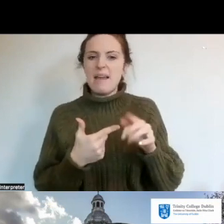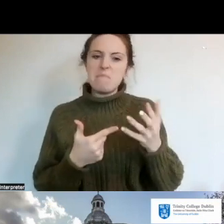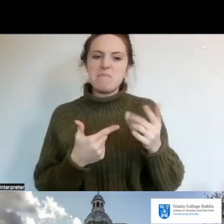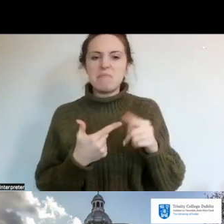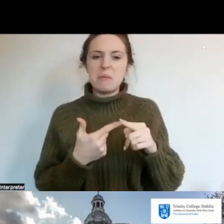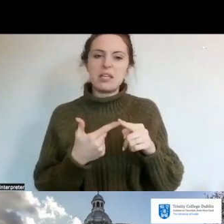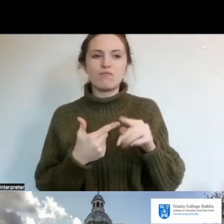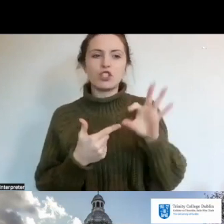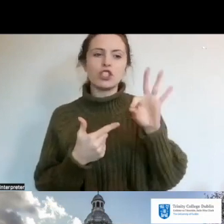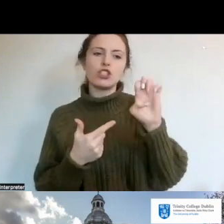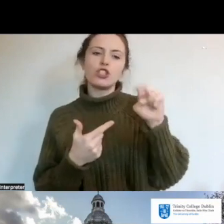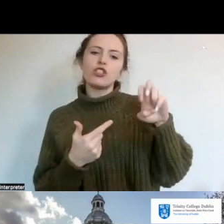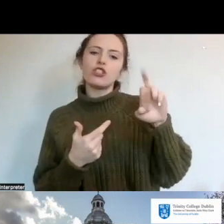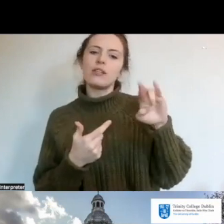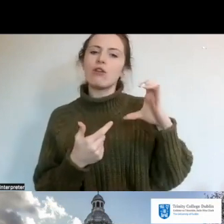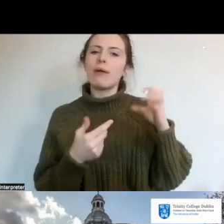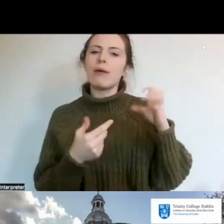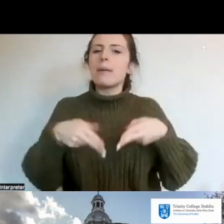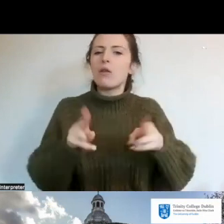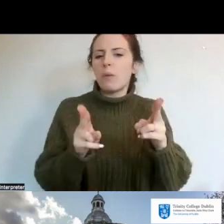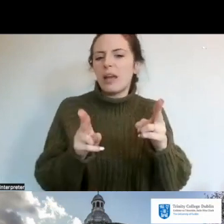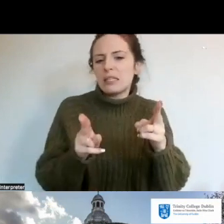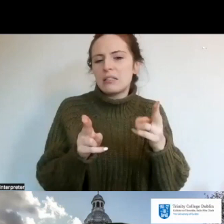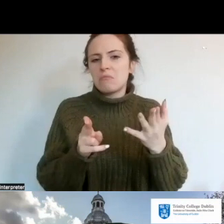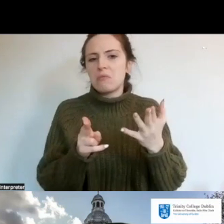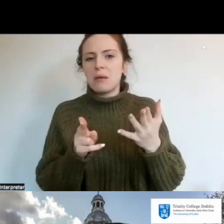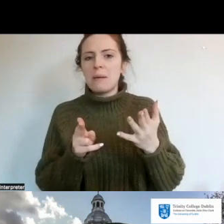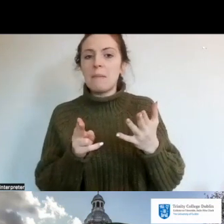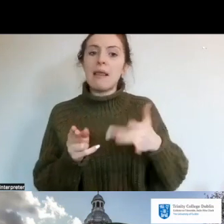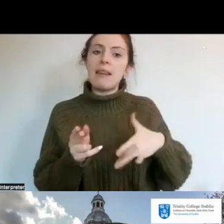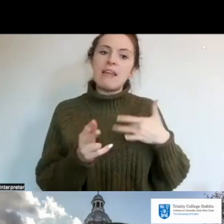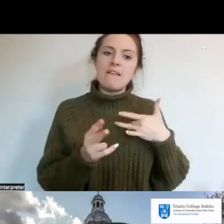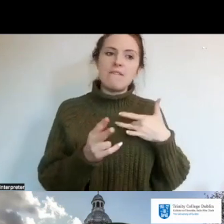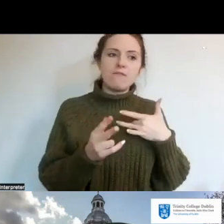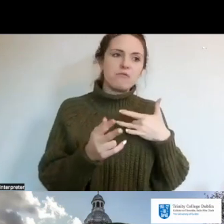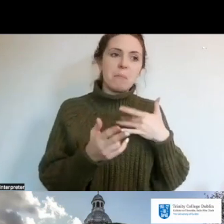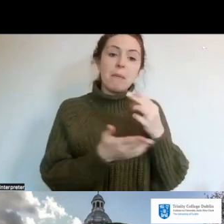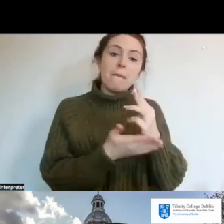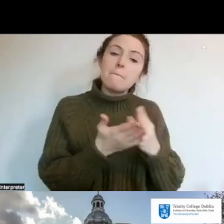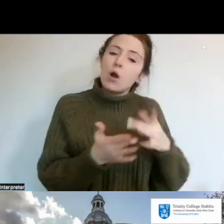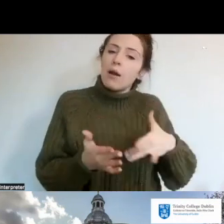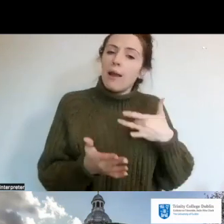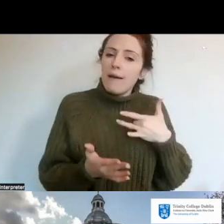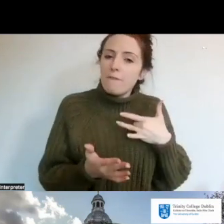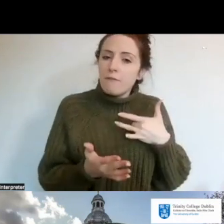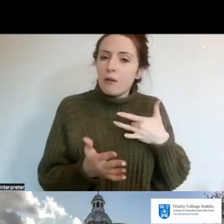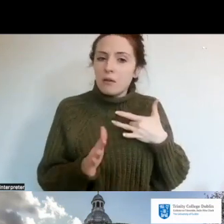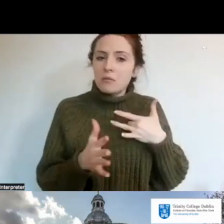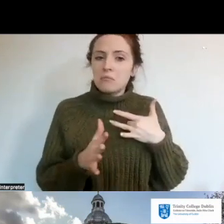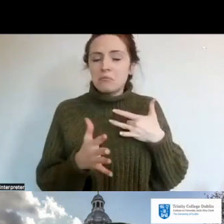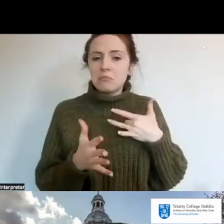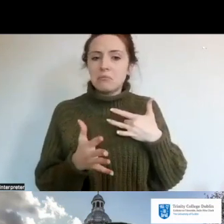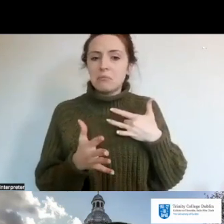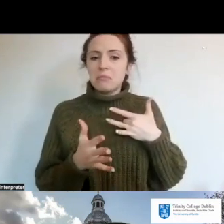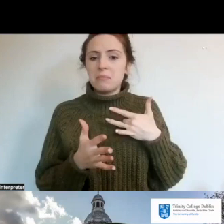pathways, where people lived through parts of their lives and into their older age, but maybe the